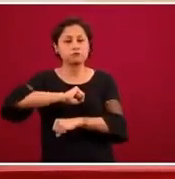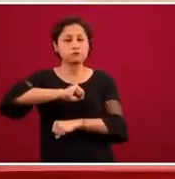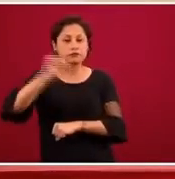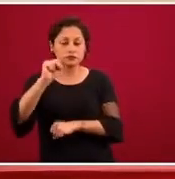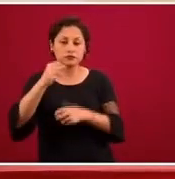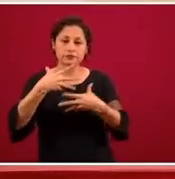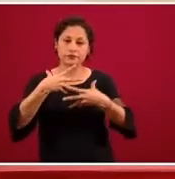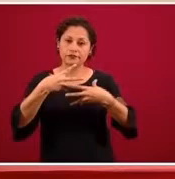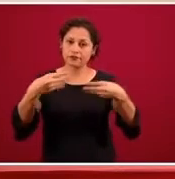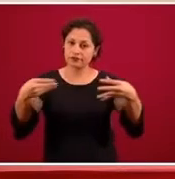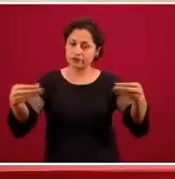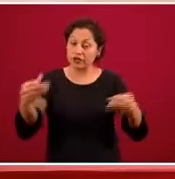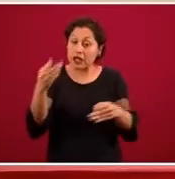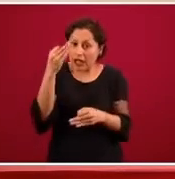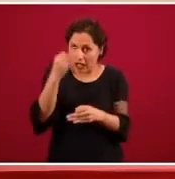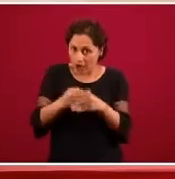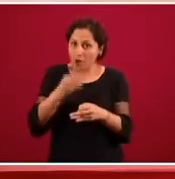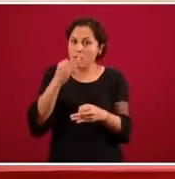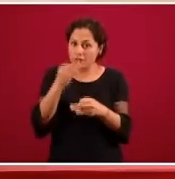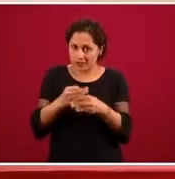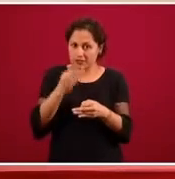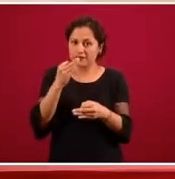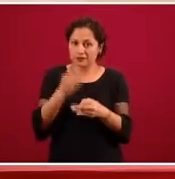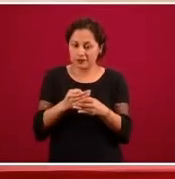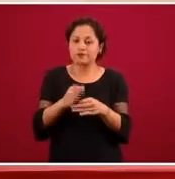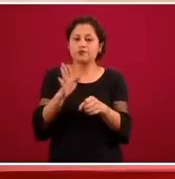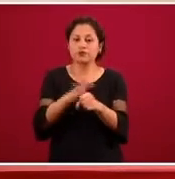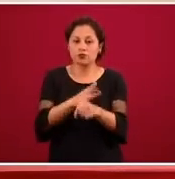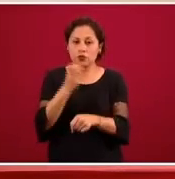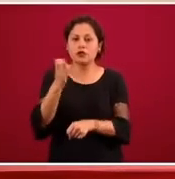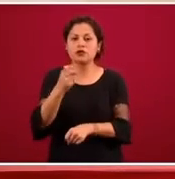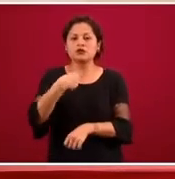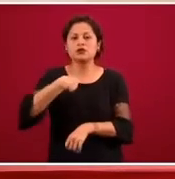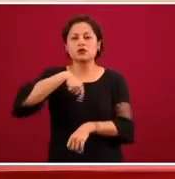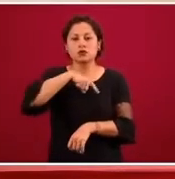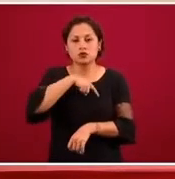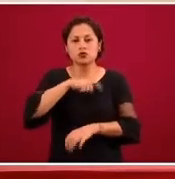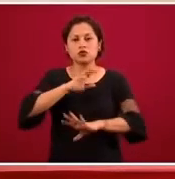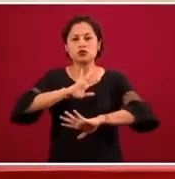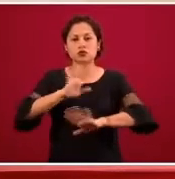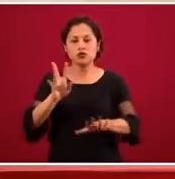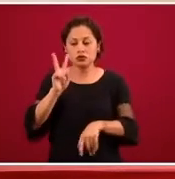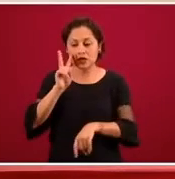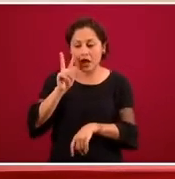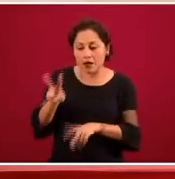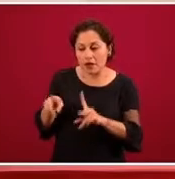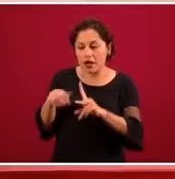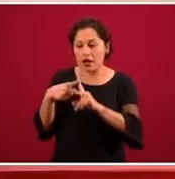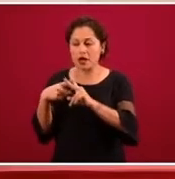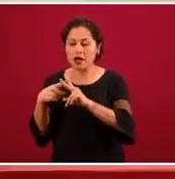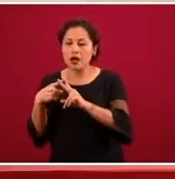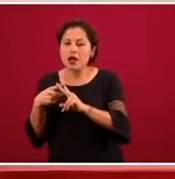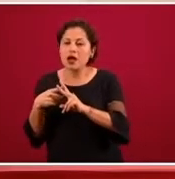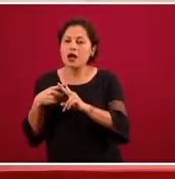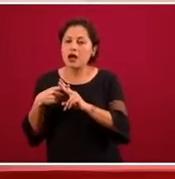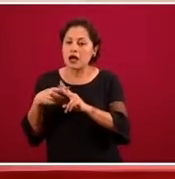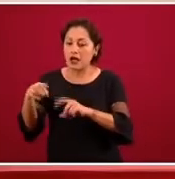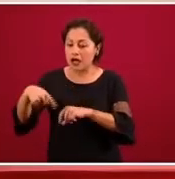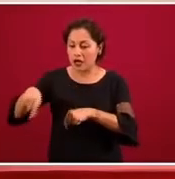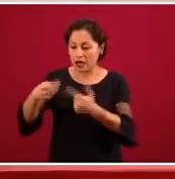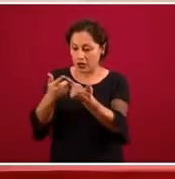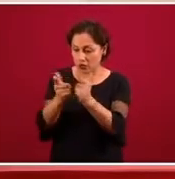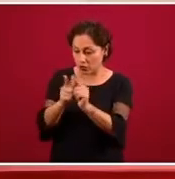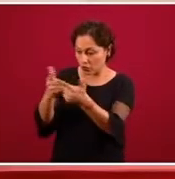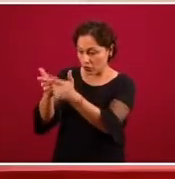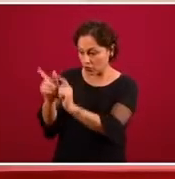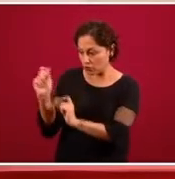coming out of the epidemic right now. We are on the stage of the highest and the most intense increase